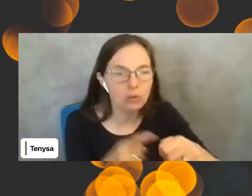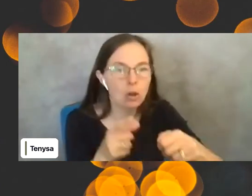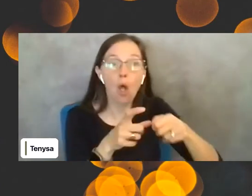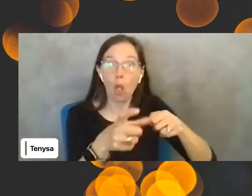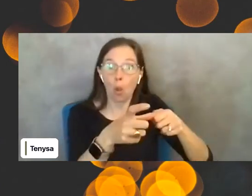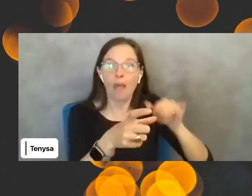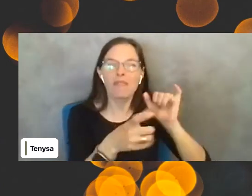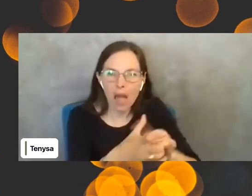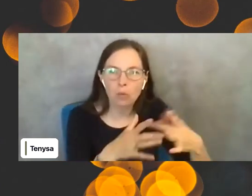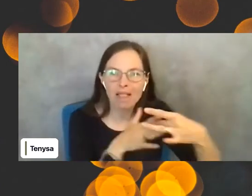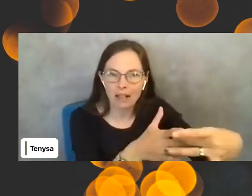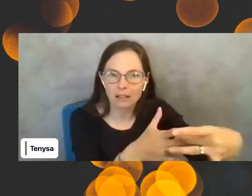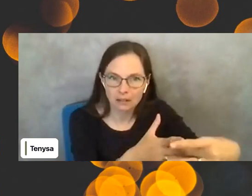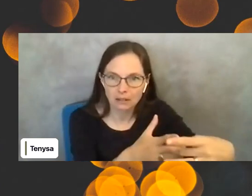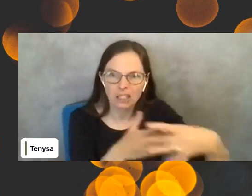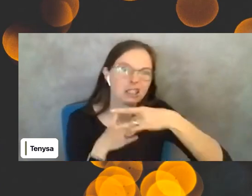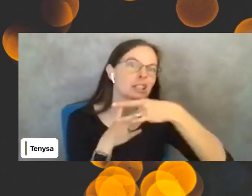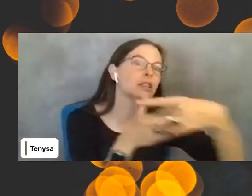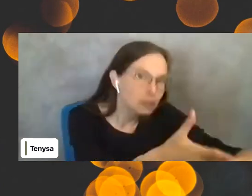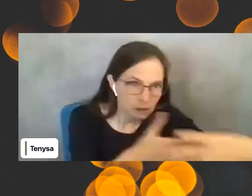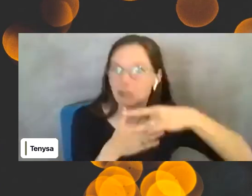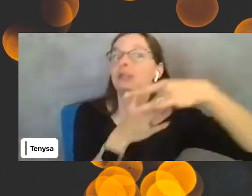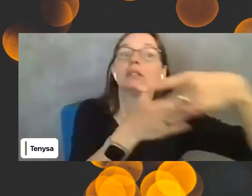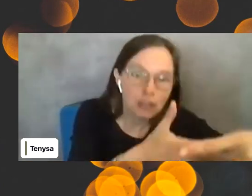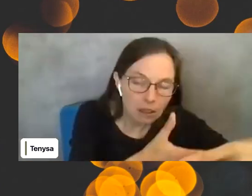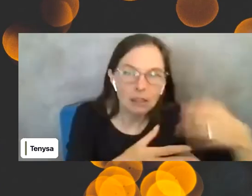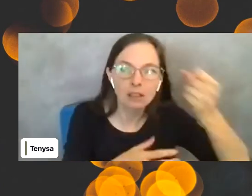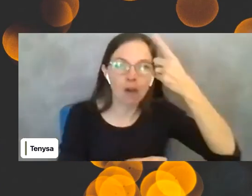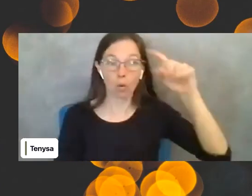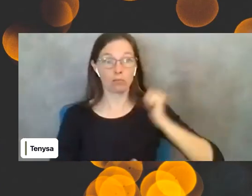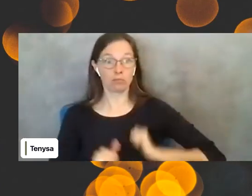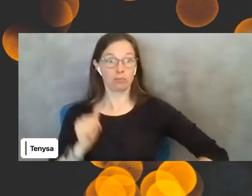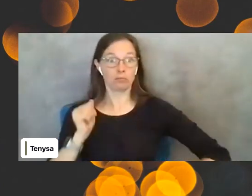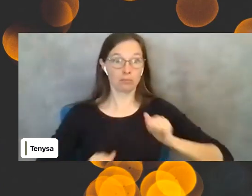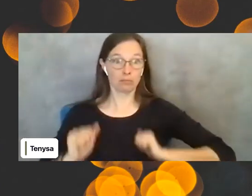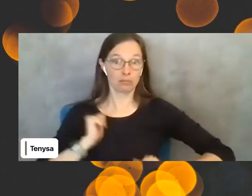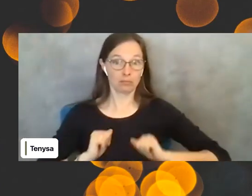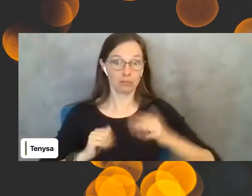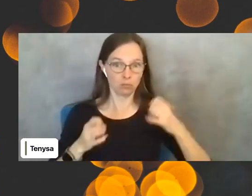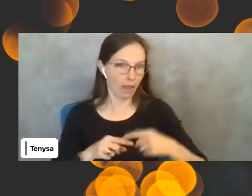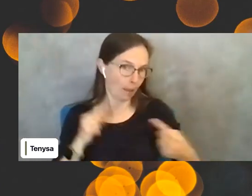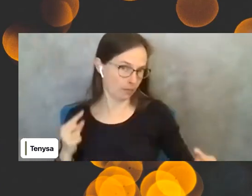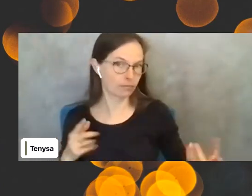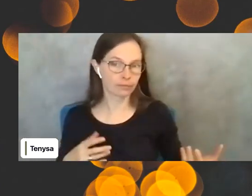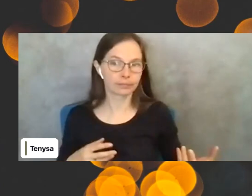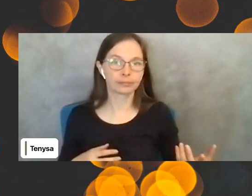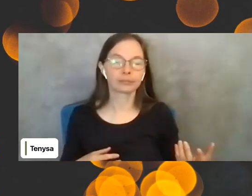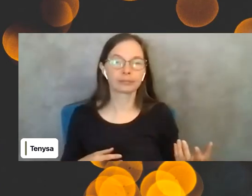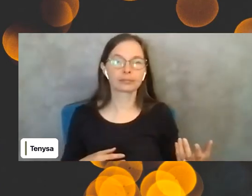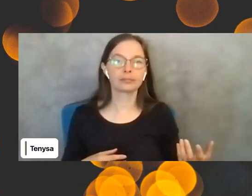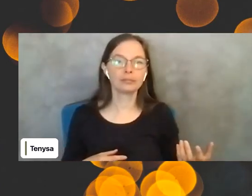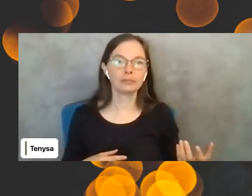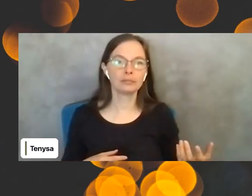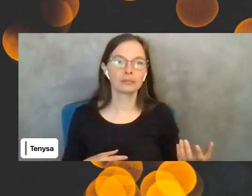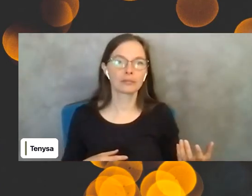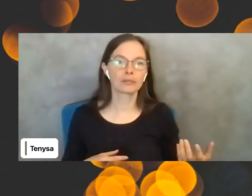you. The weapon is the thing that leads you. But for stunt sword fighting, you want to be the weapon, the last thing